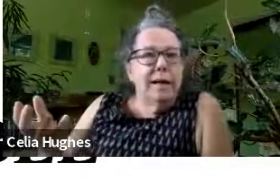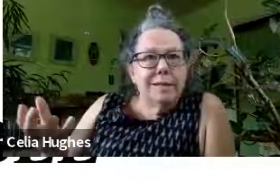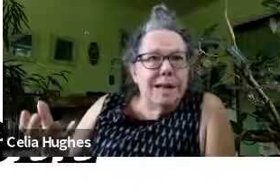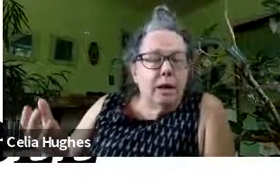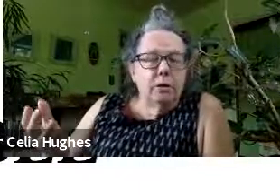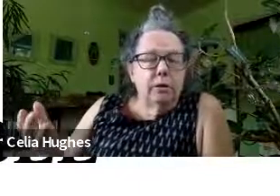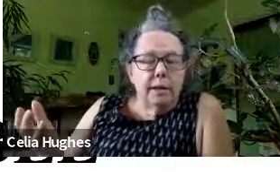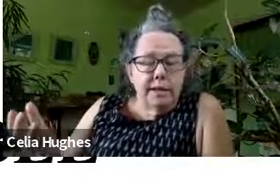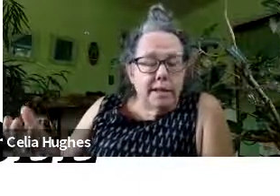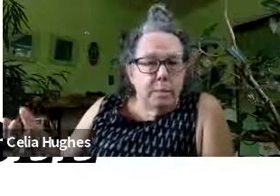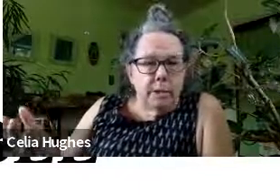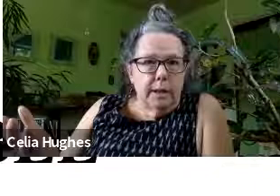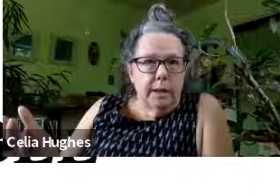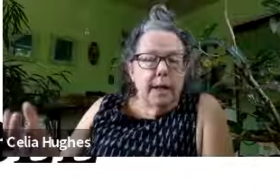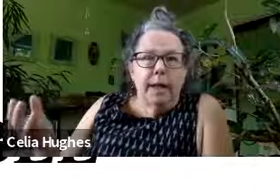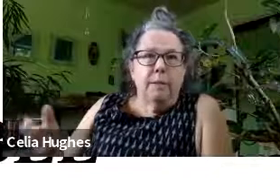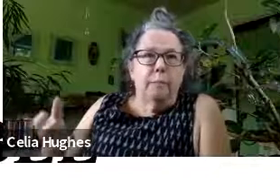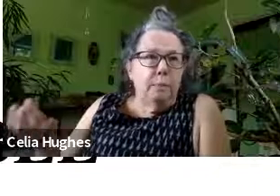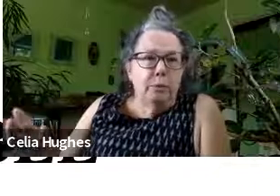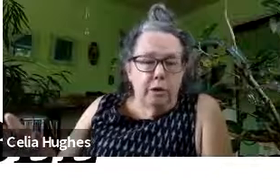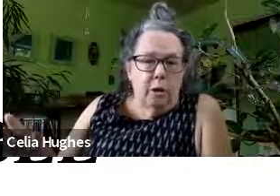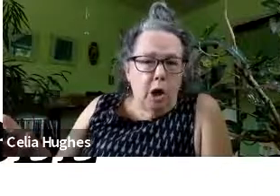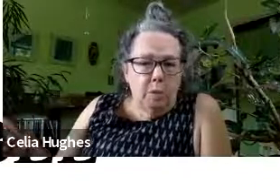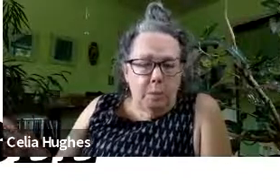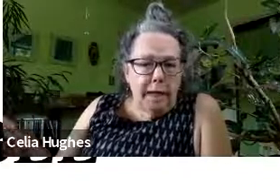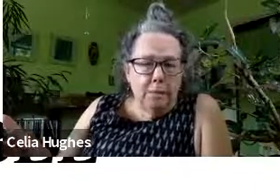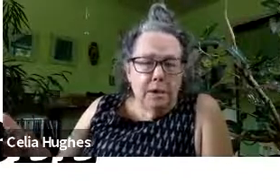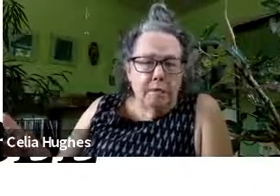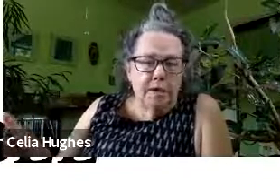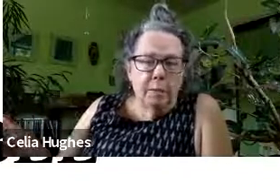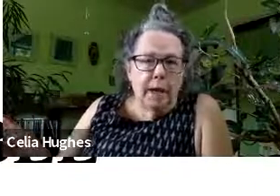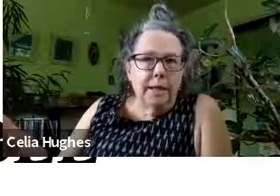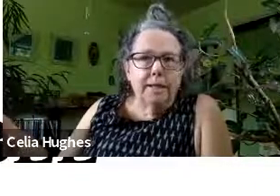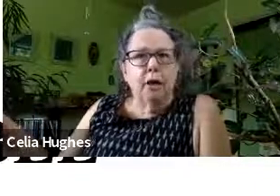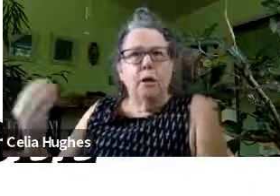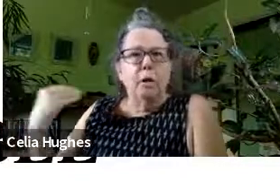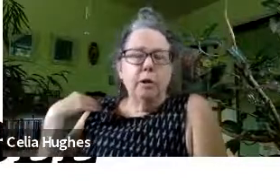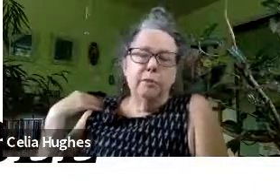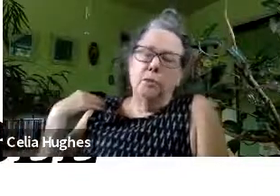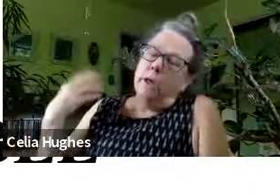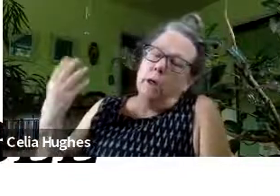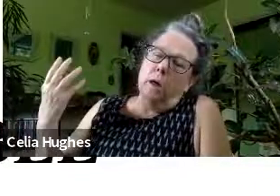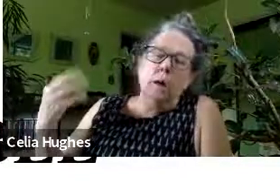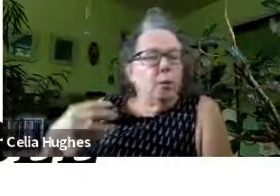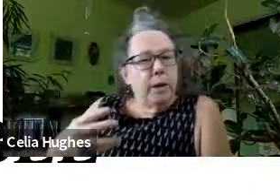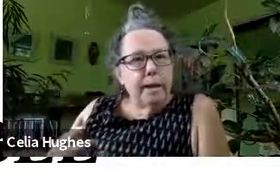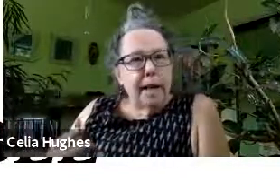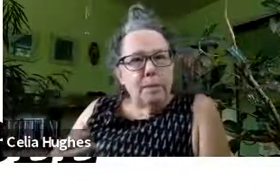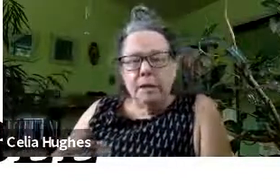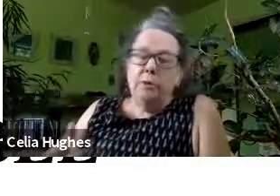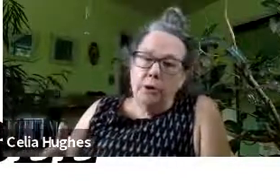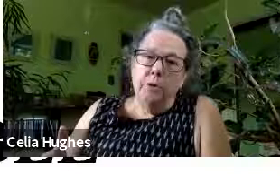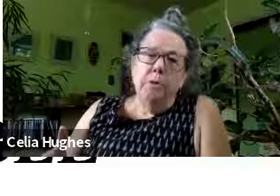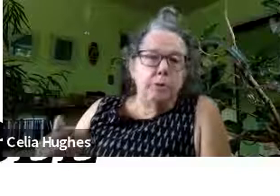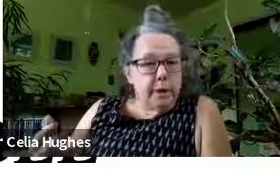Well, that is not good accessibility. And people could go home and pat themselves on the back and say, oh, how wonderful we are. We did